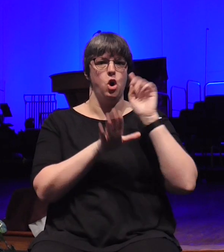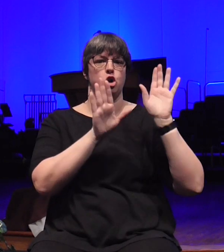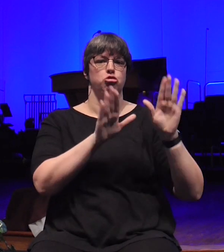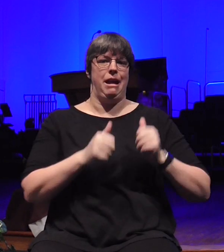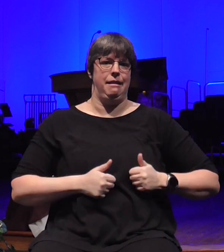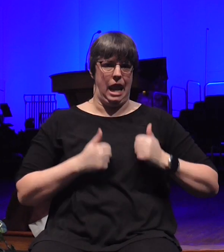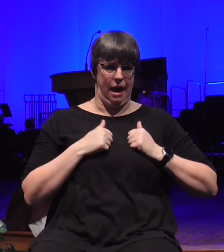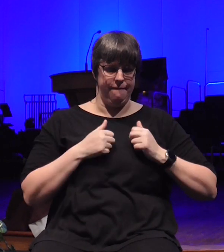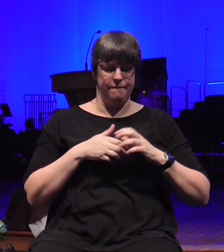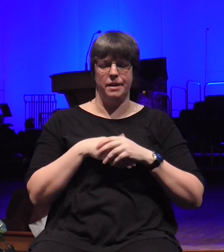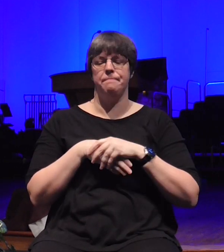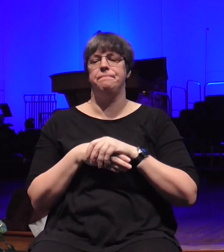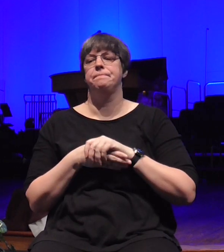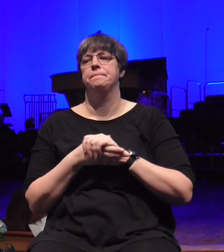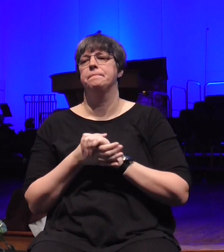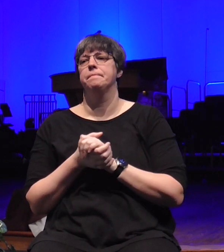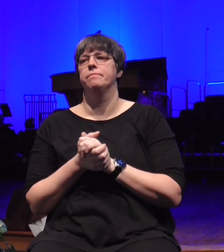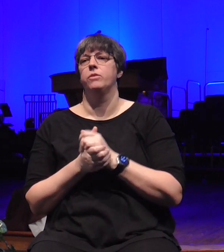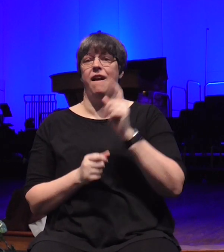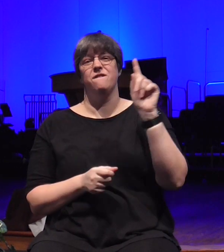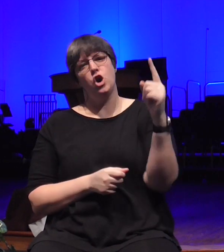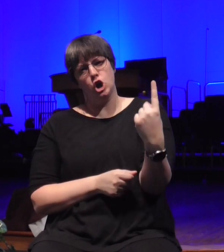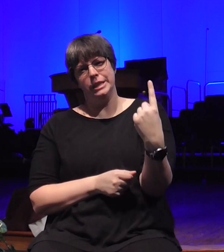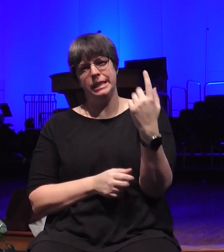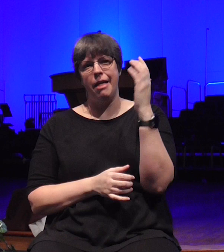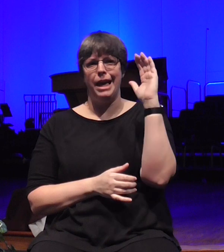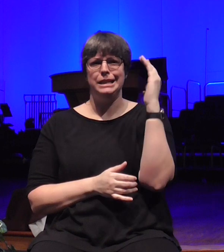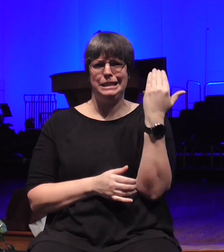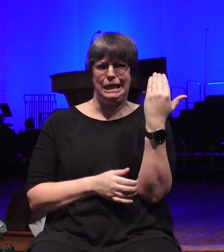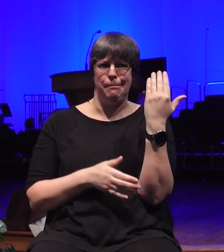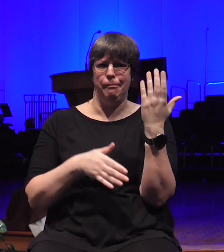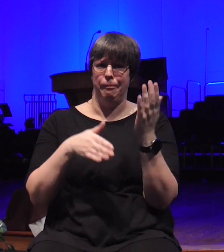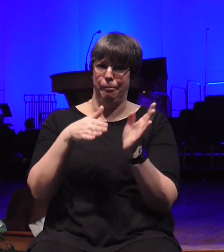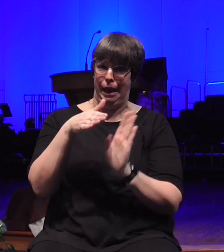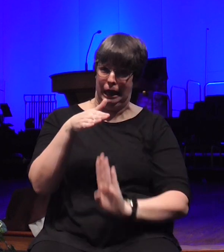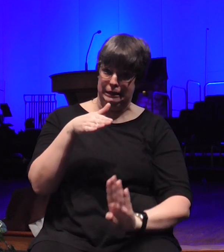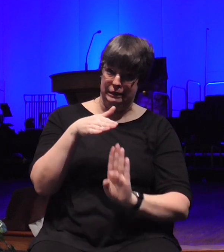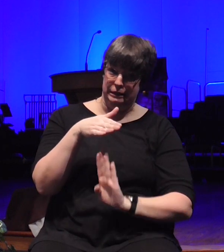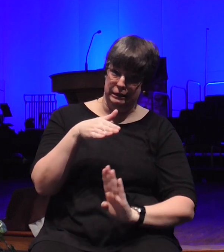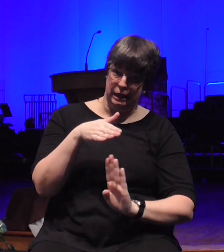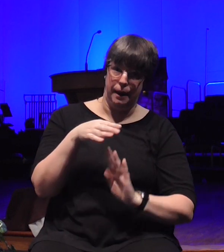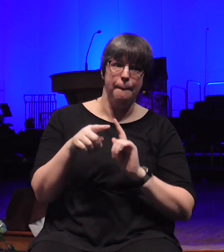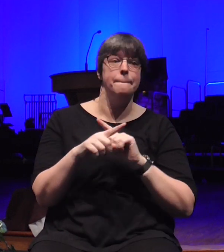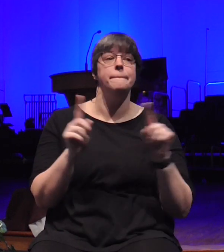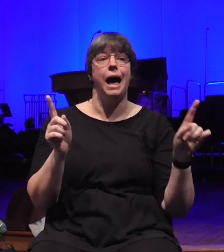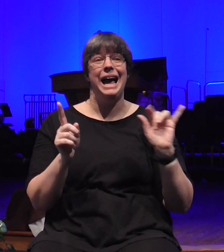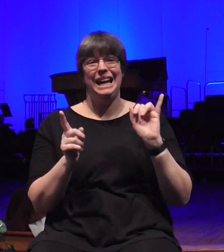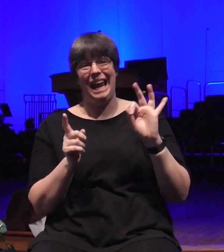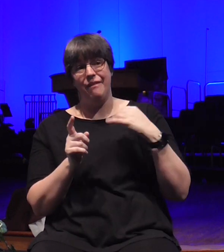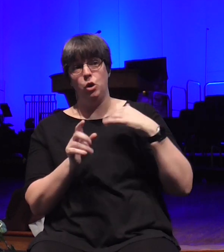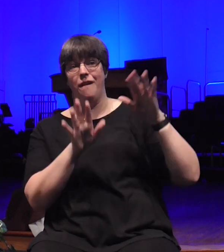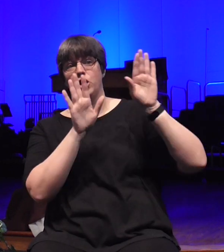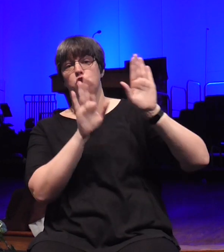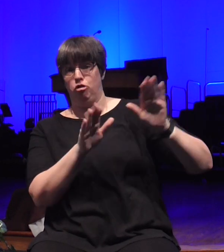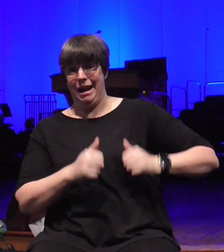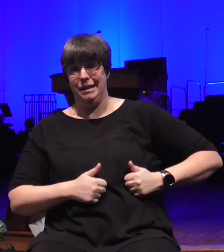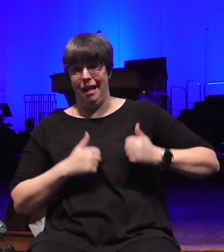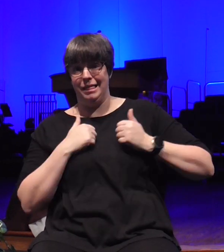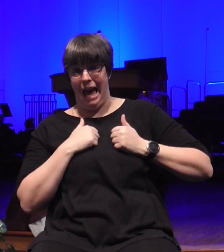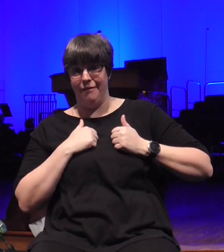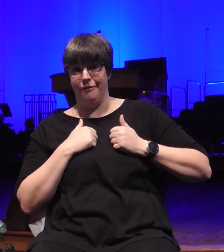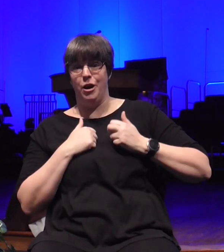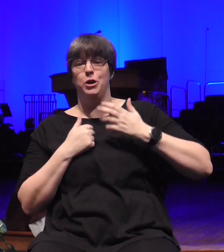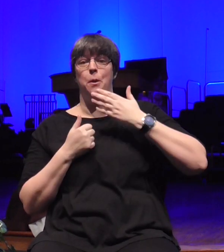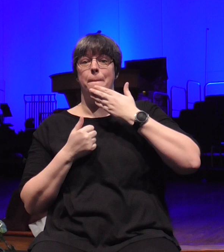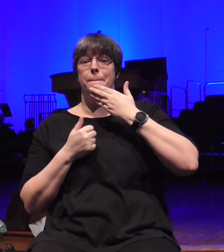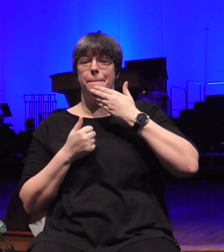Life. Guideposts that may seem at first blush to be very basic, but I tell you what, if you're going to have a great life, you better be